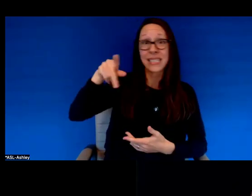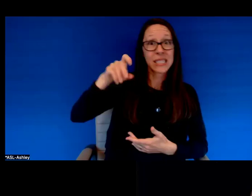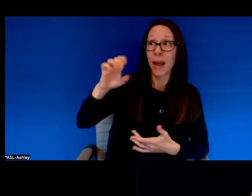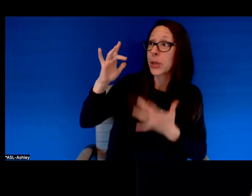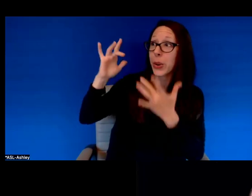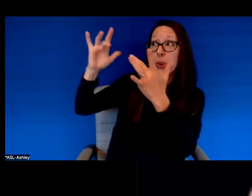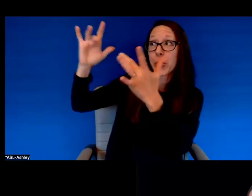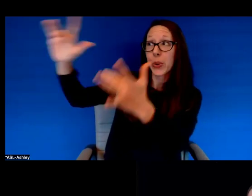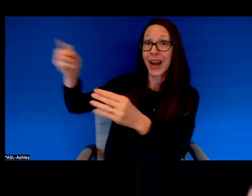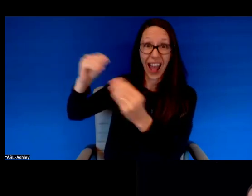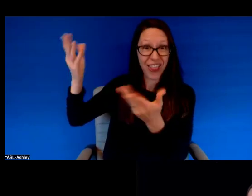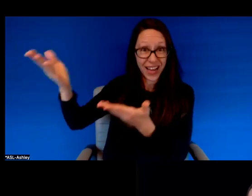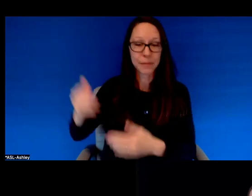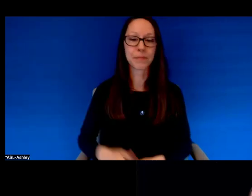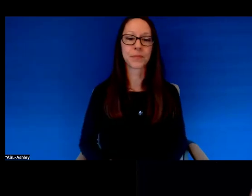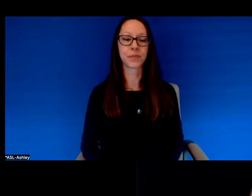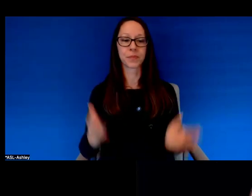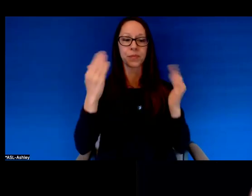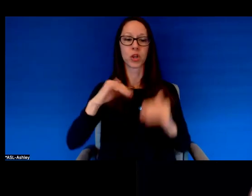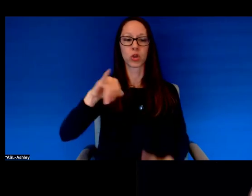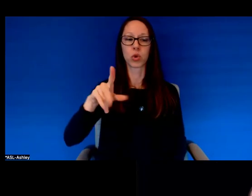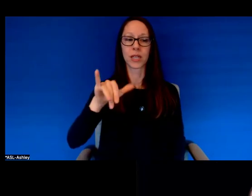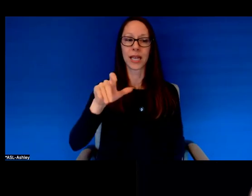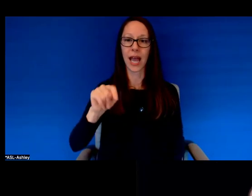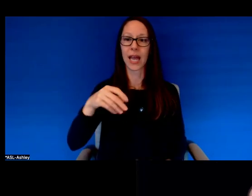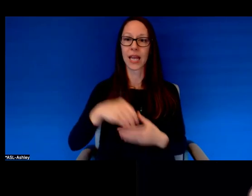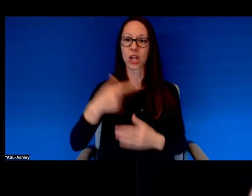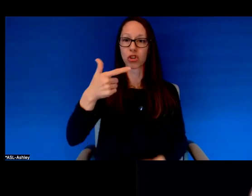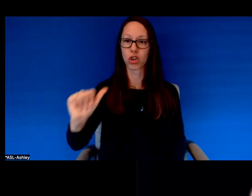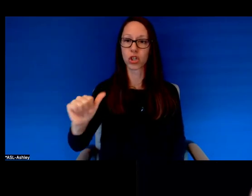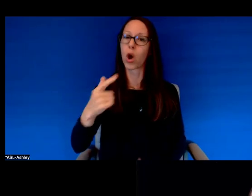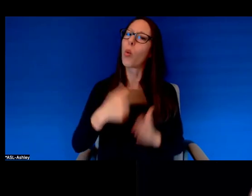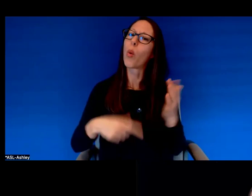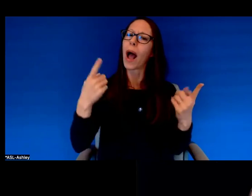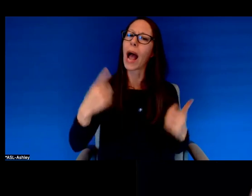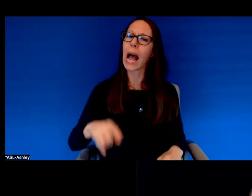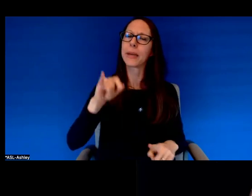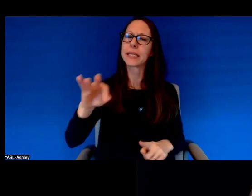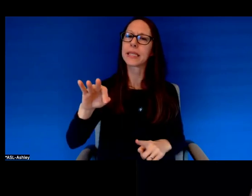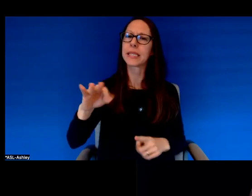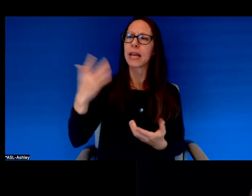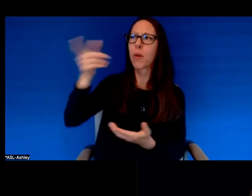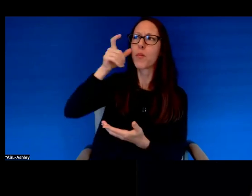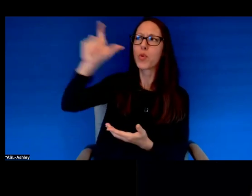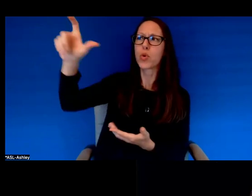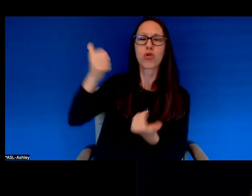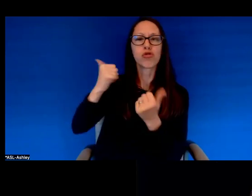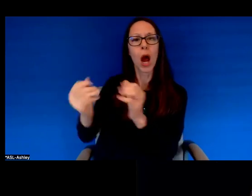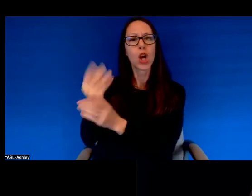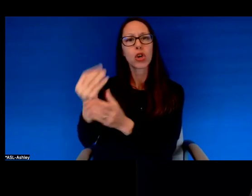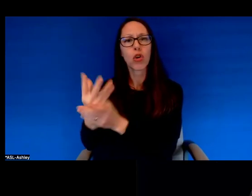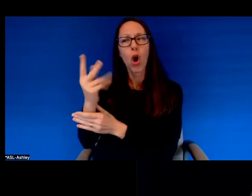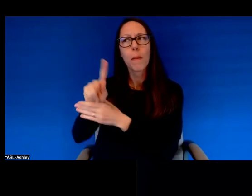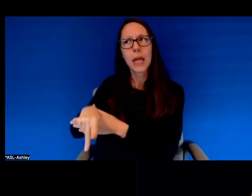Cool. We got a question from Juliet in Georgia. What happens if the plants that you try to grow on the moon die? Will you try again?